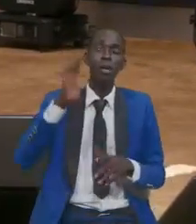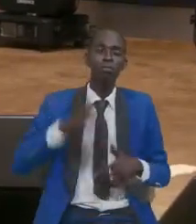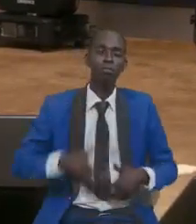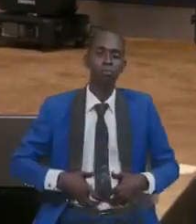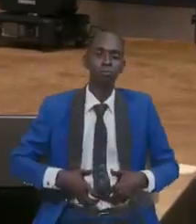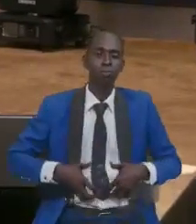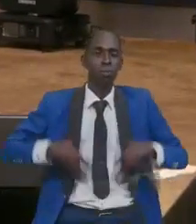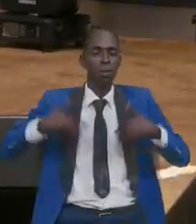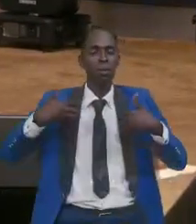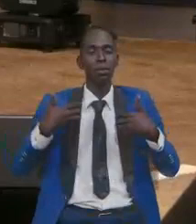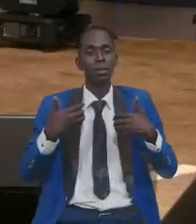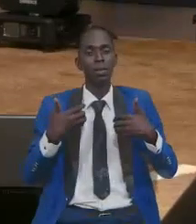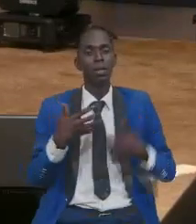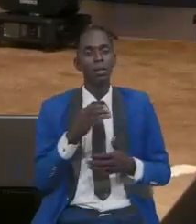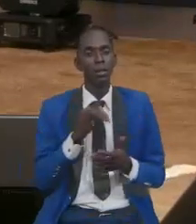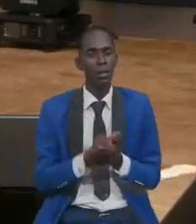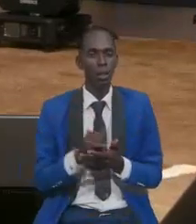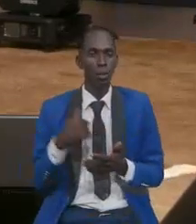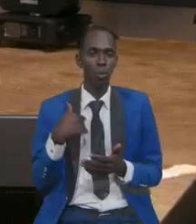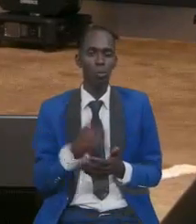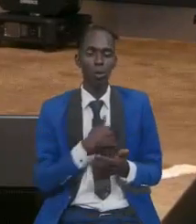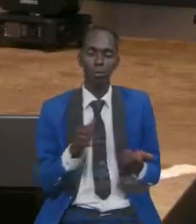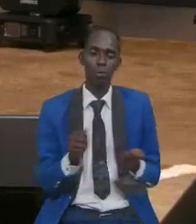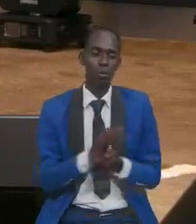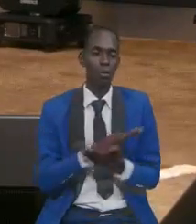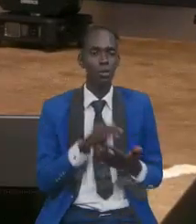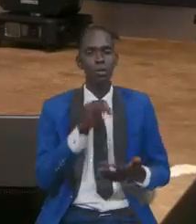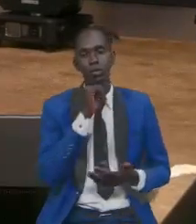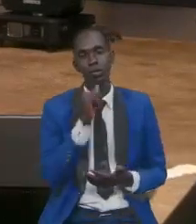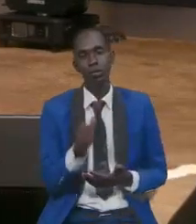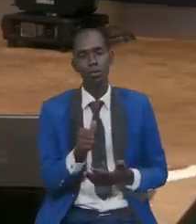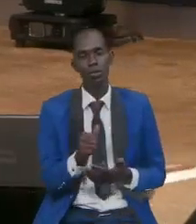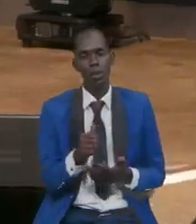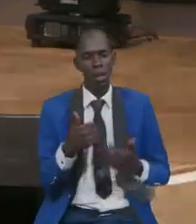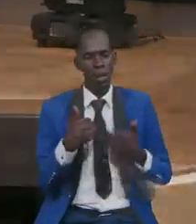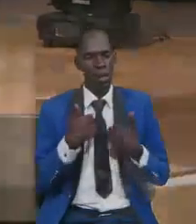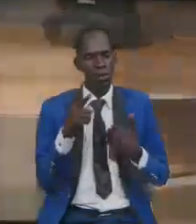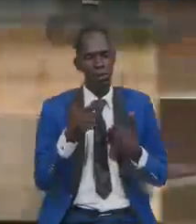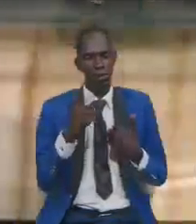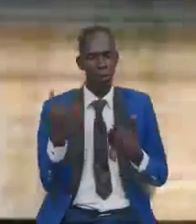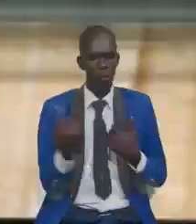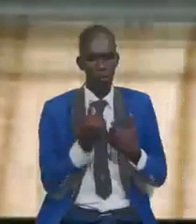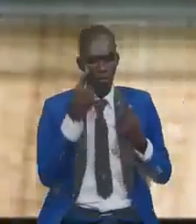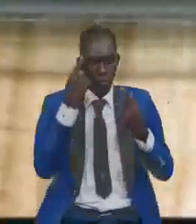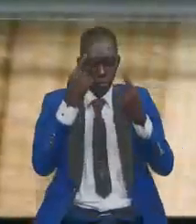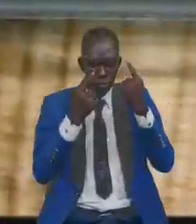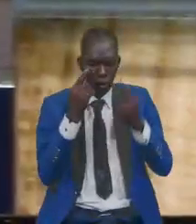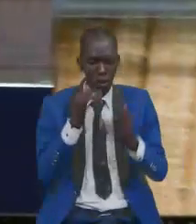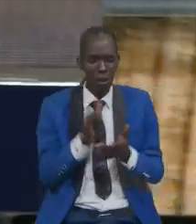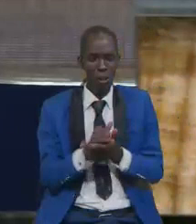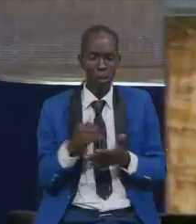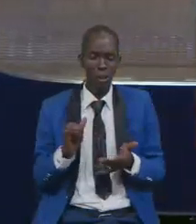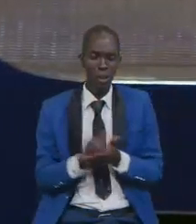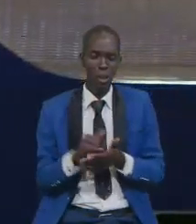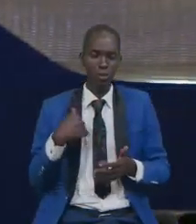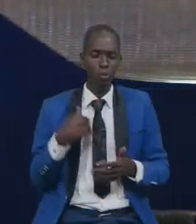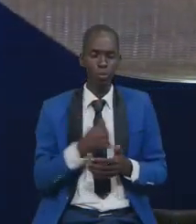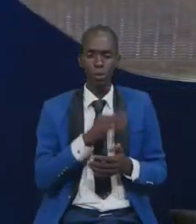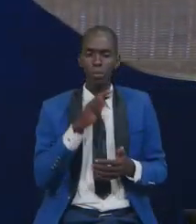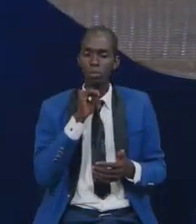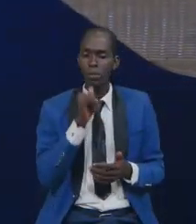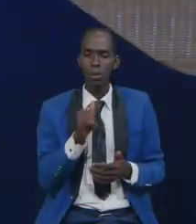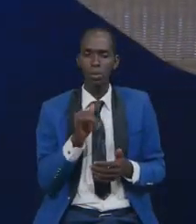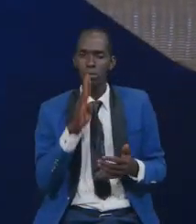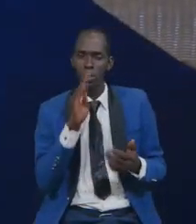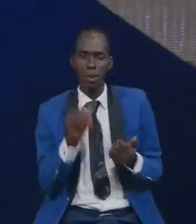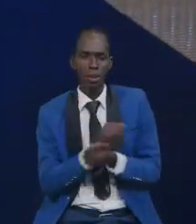fierce anger that we perish not? Have you ever considered that we perish not? Have you ever thought